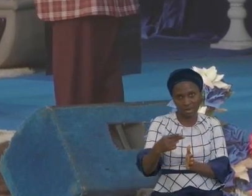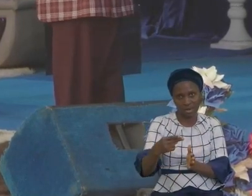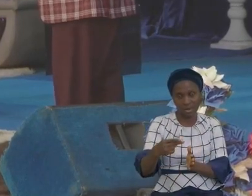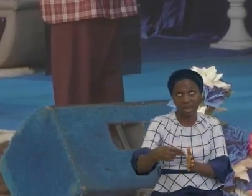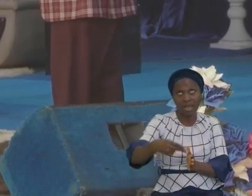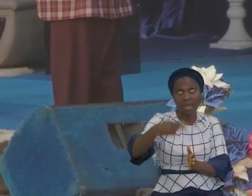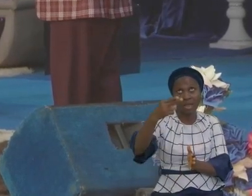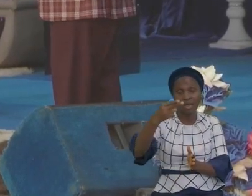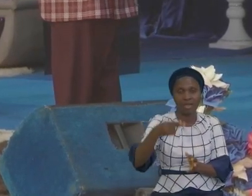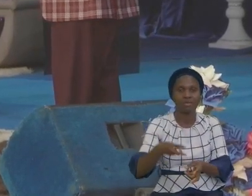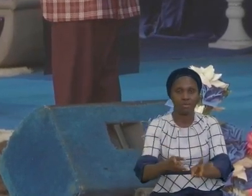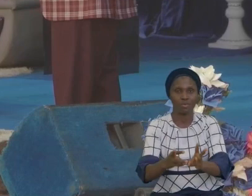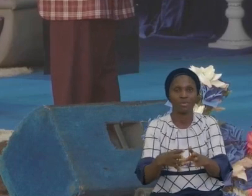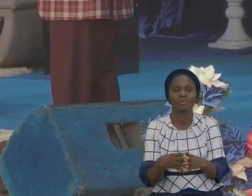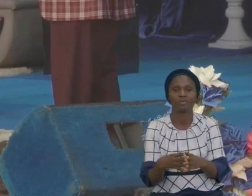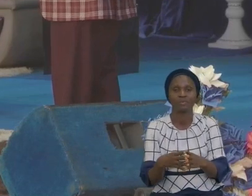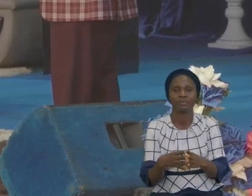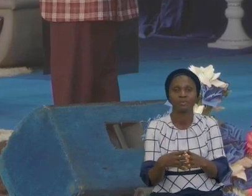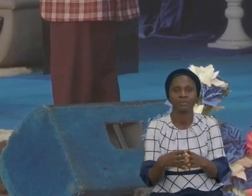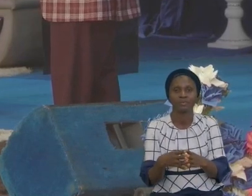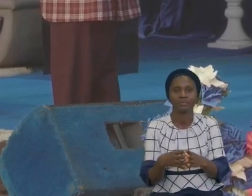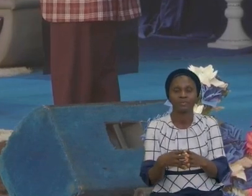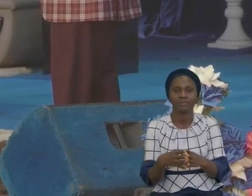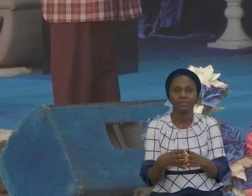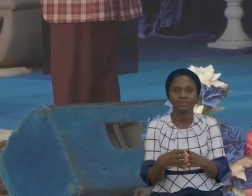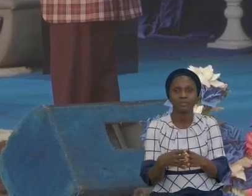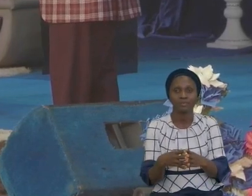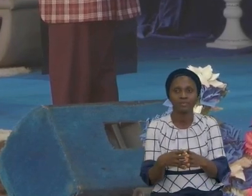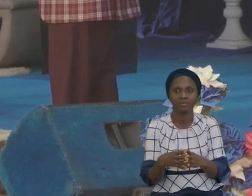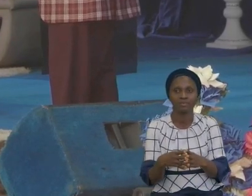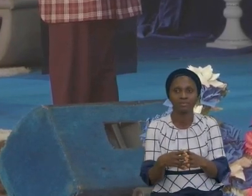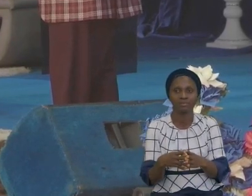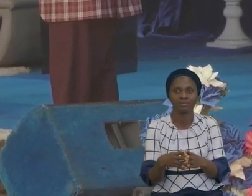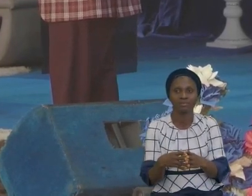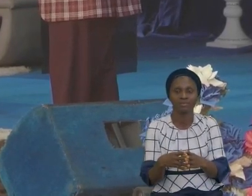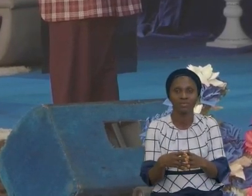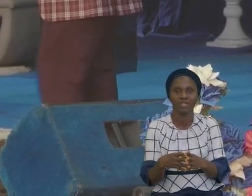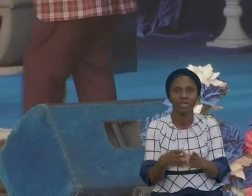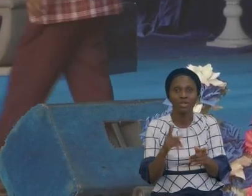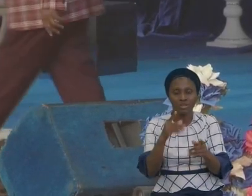Decide to walk in that highway.